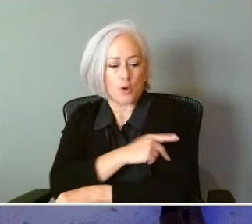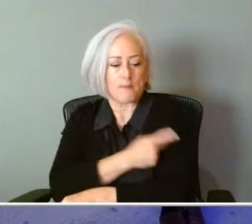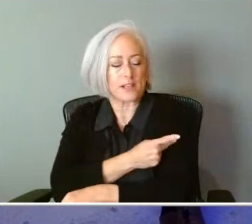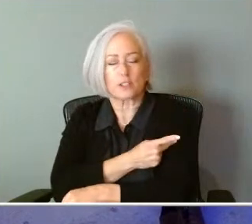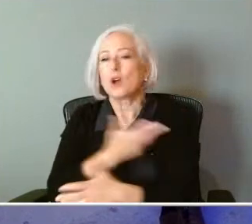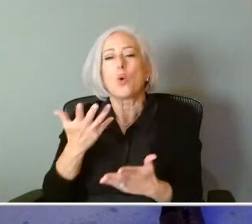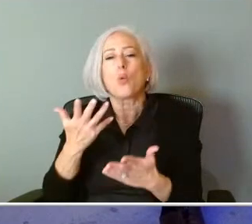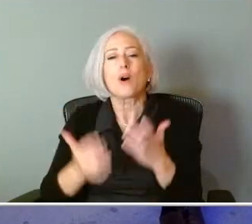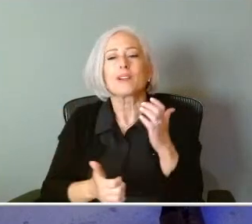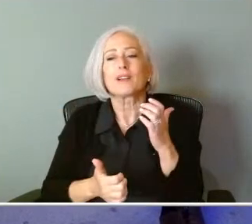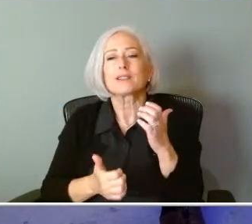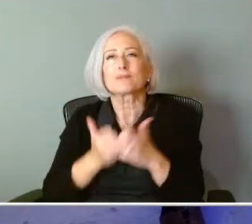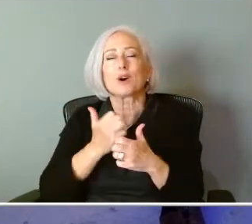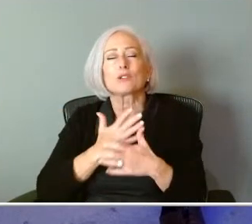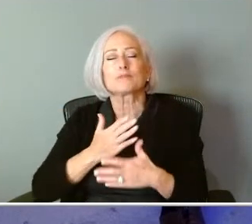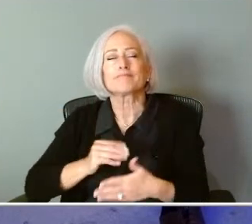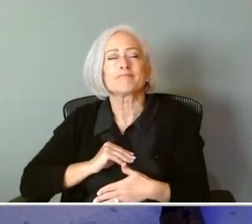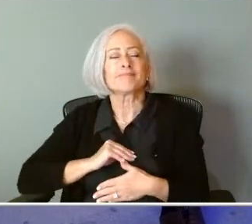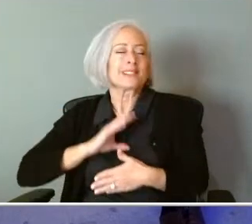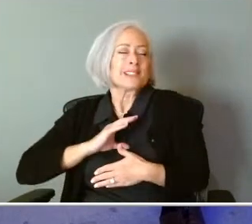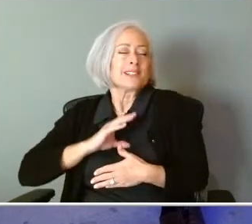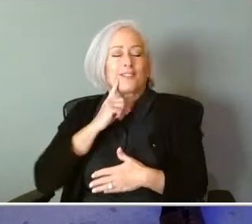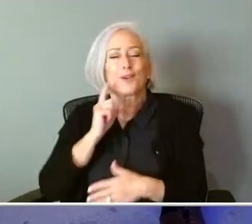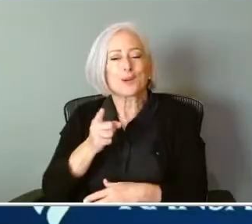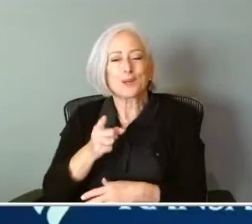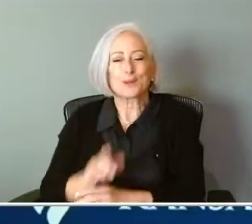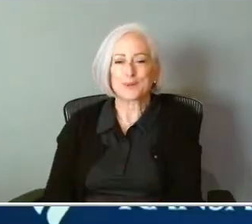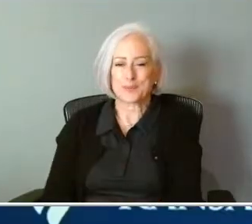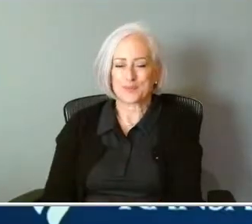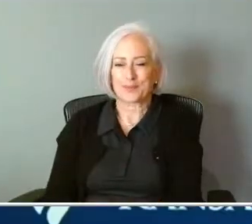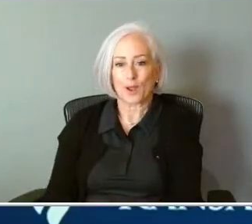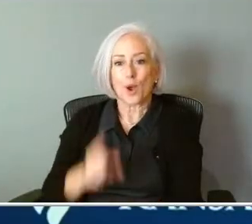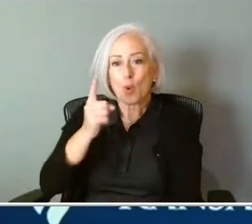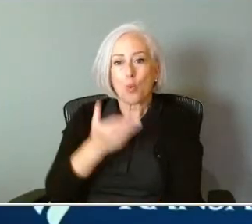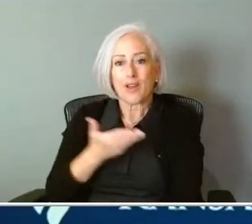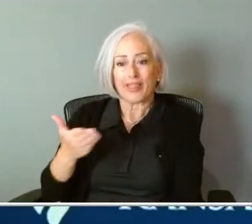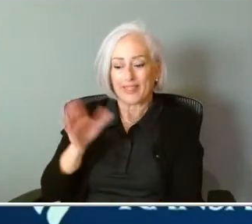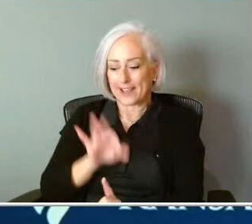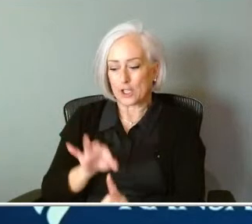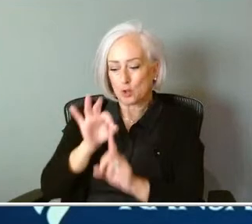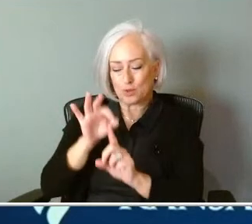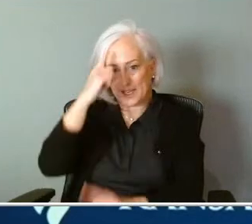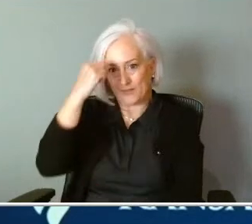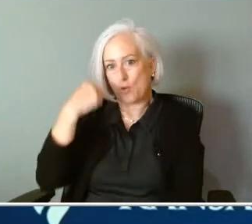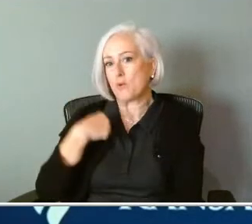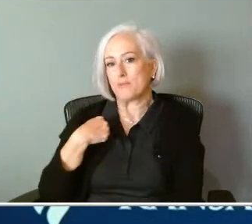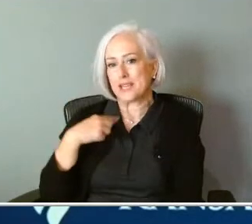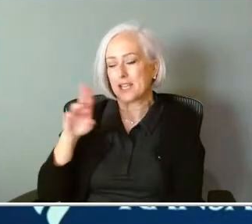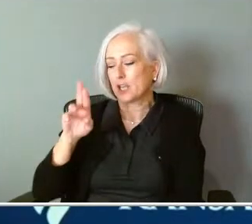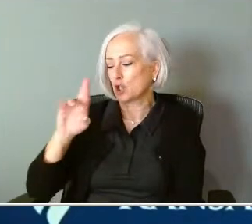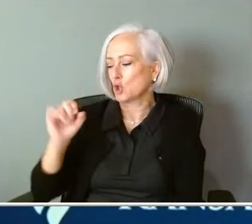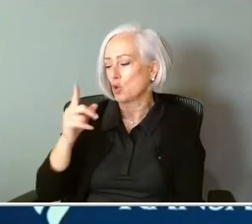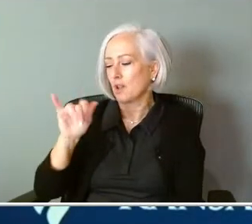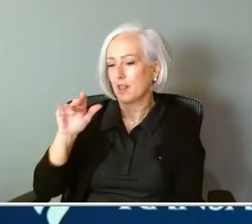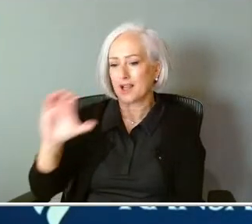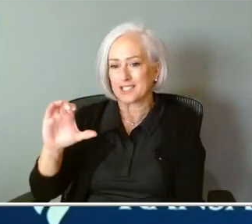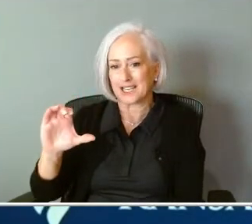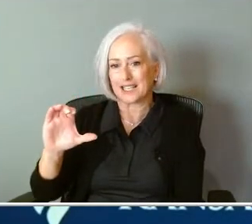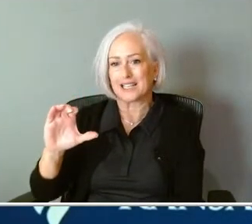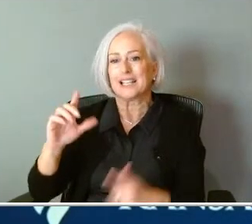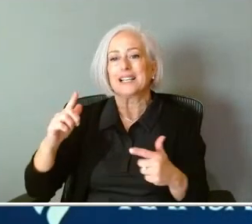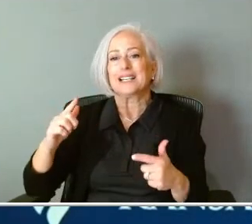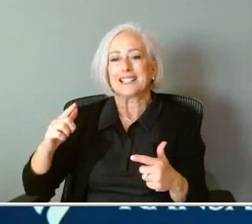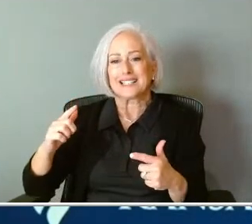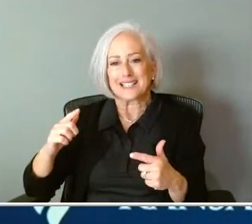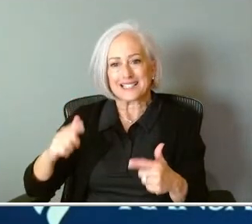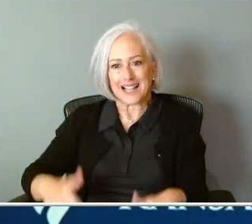incredibly fulfilling? Yeah, for me, and one of the things that's a little bit unique potentially to urologic oncology are lifelong relationships with patients.